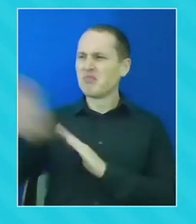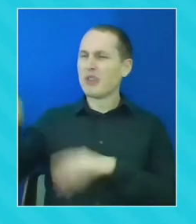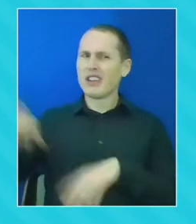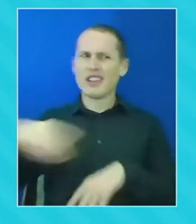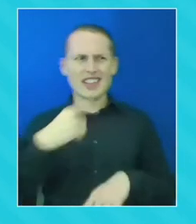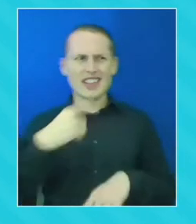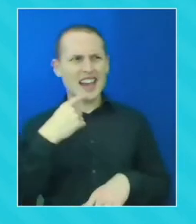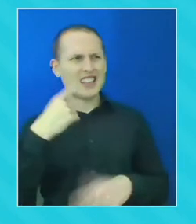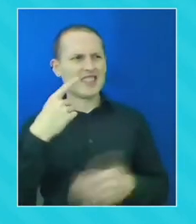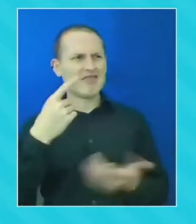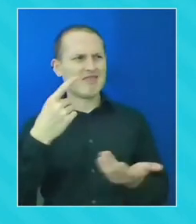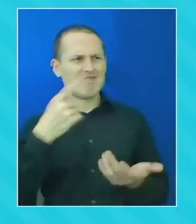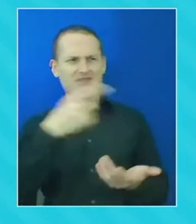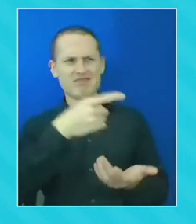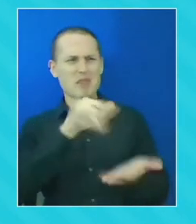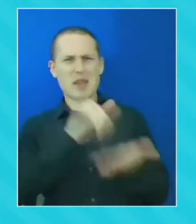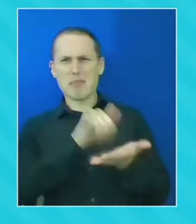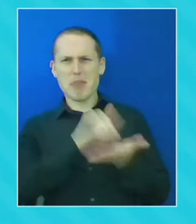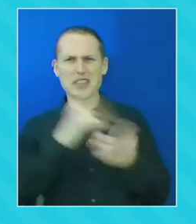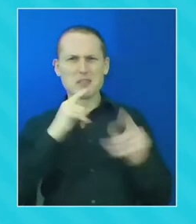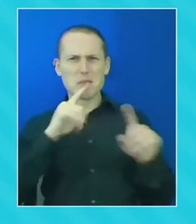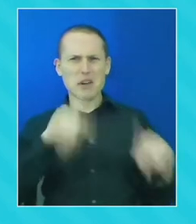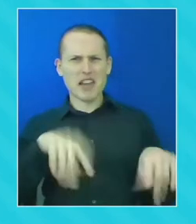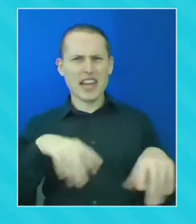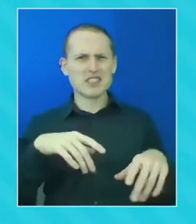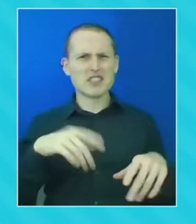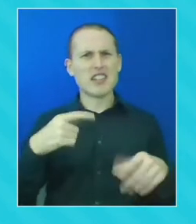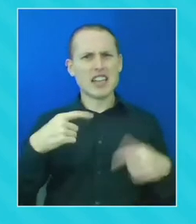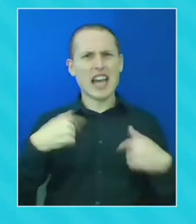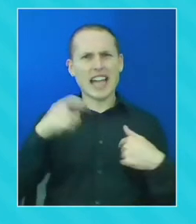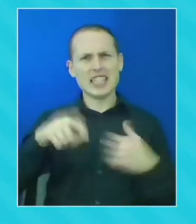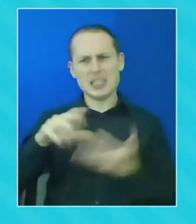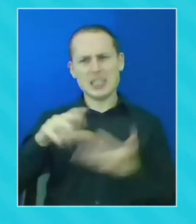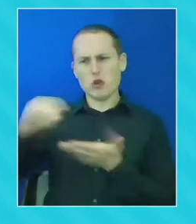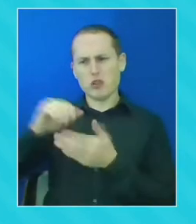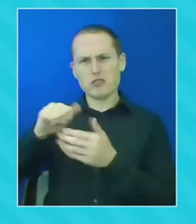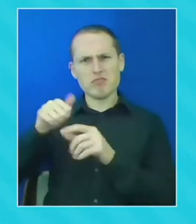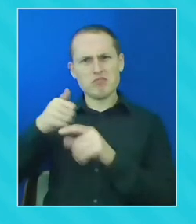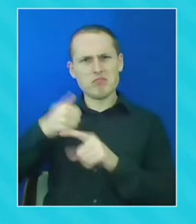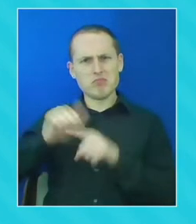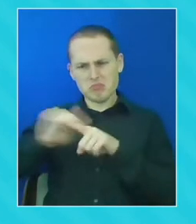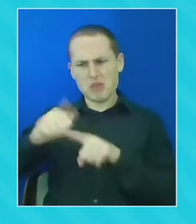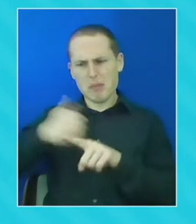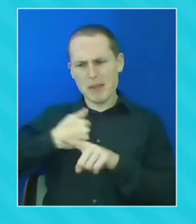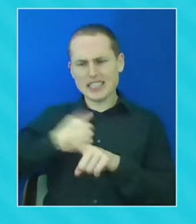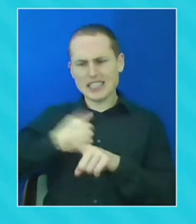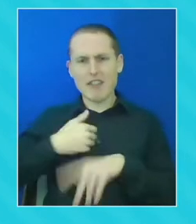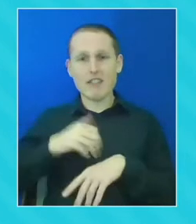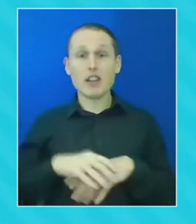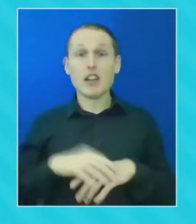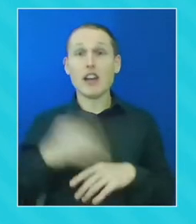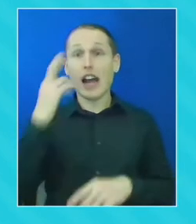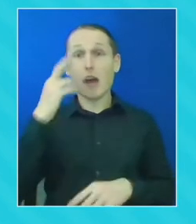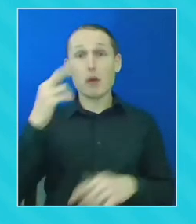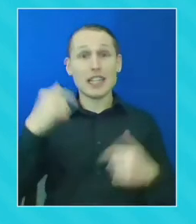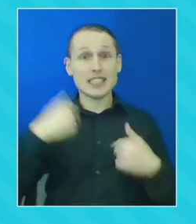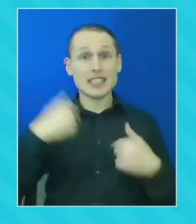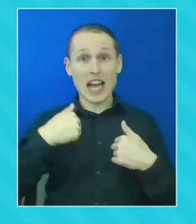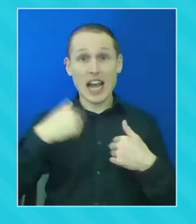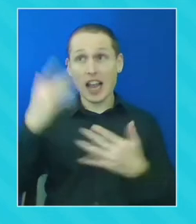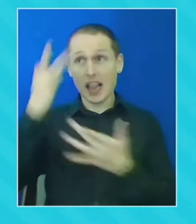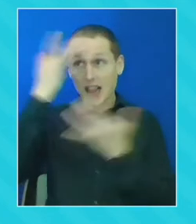I would have to find resources to train myself. I began to realize that my gap in knowledge around childhood nutrition and infant